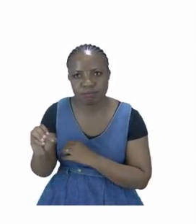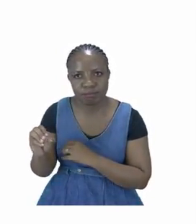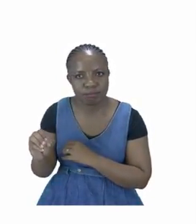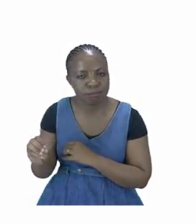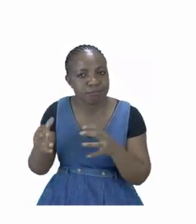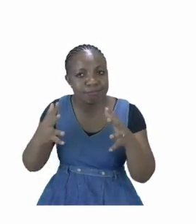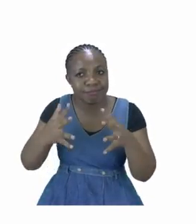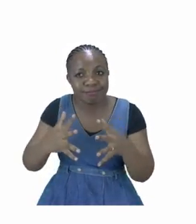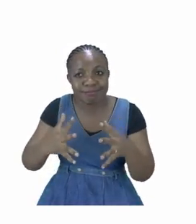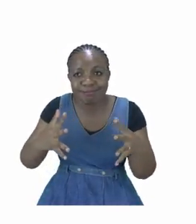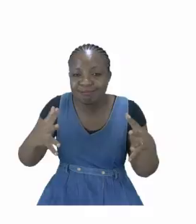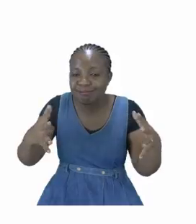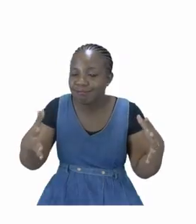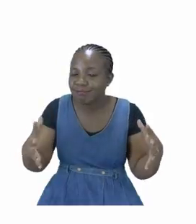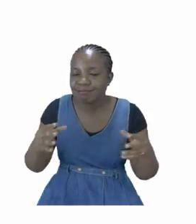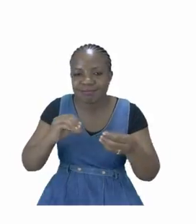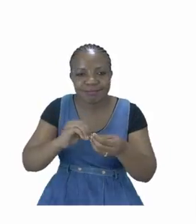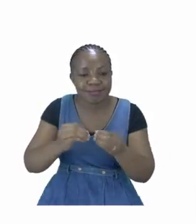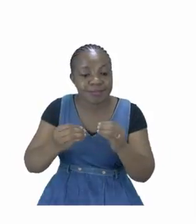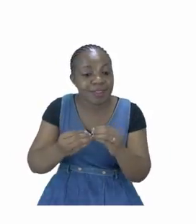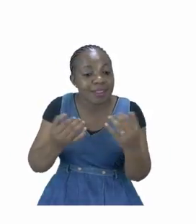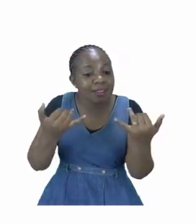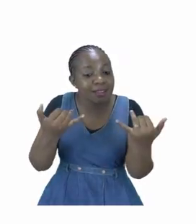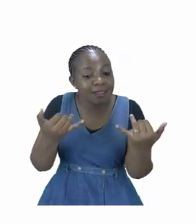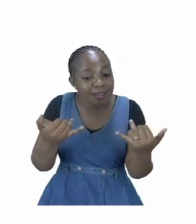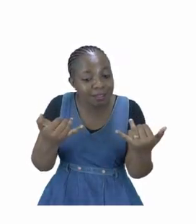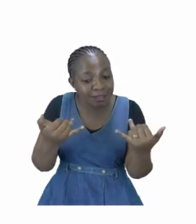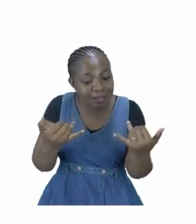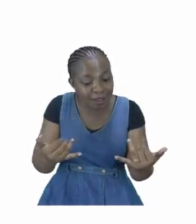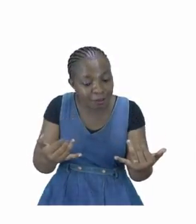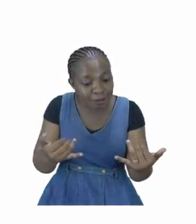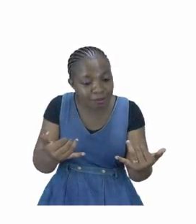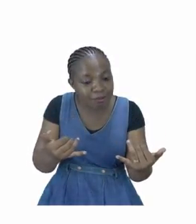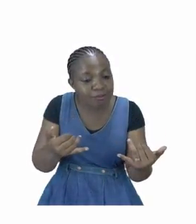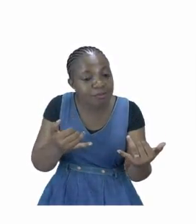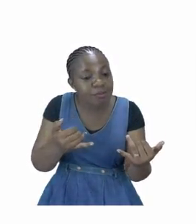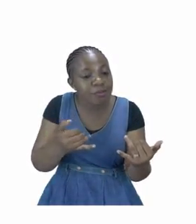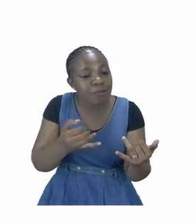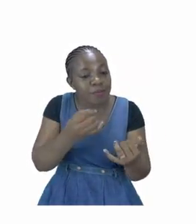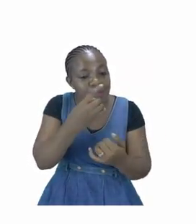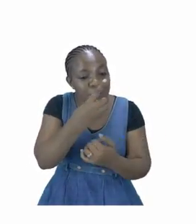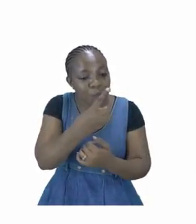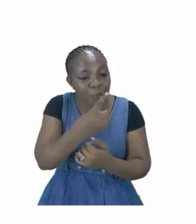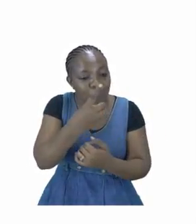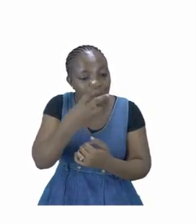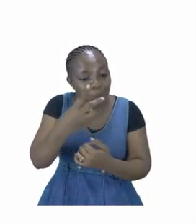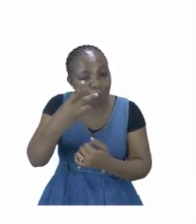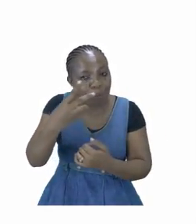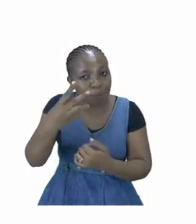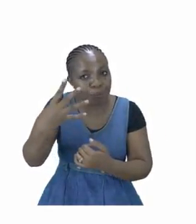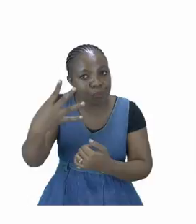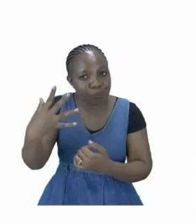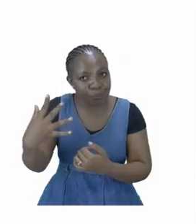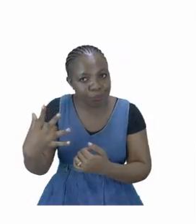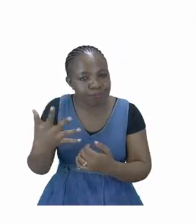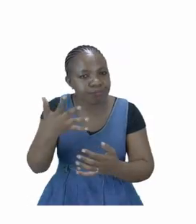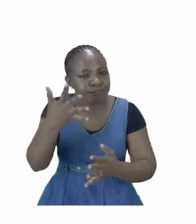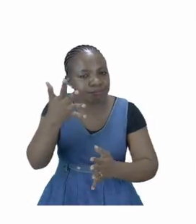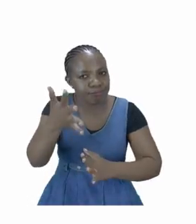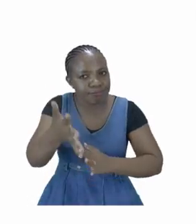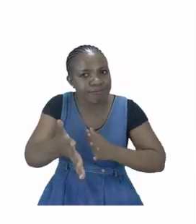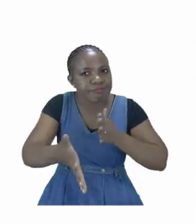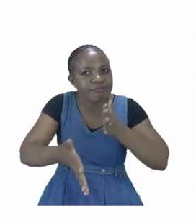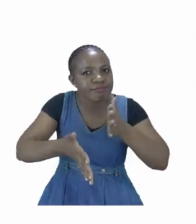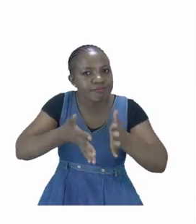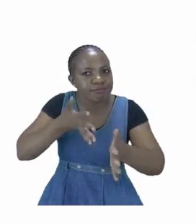Your job is going to be to read the numbers out loud. Start from 1